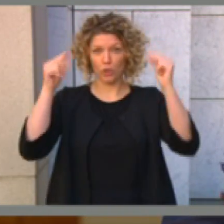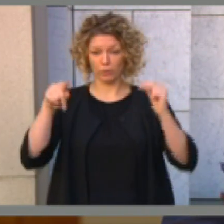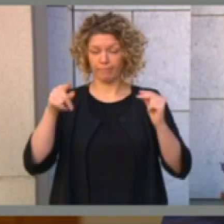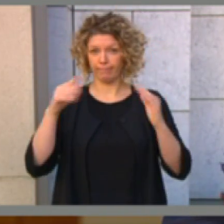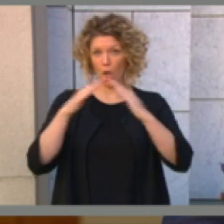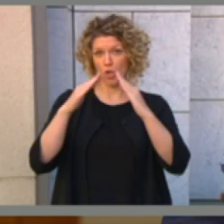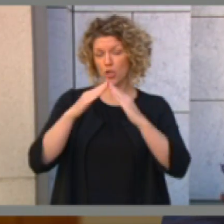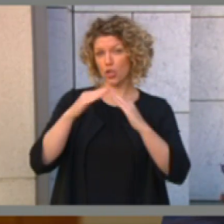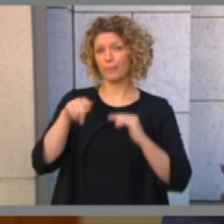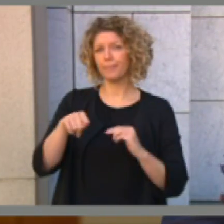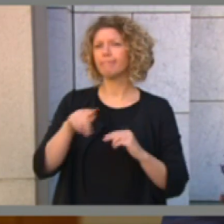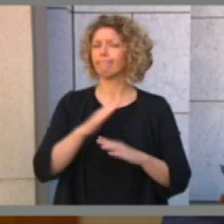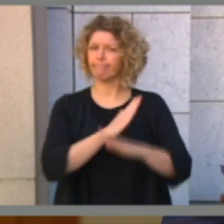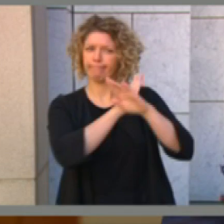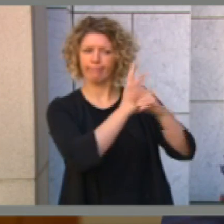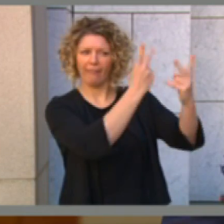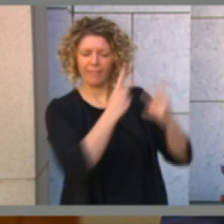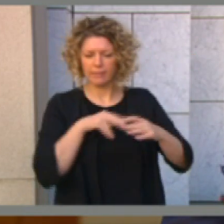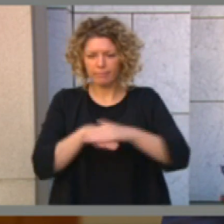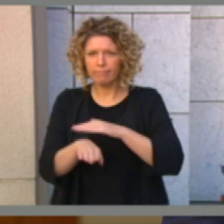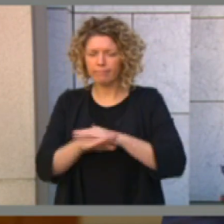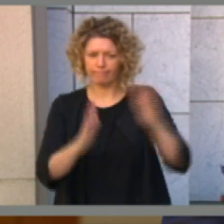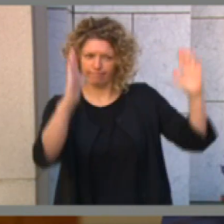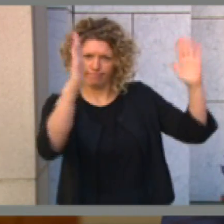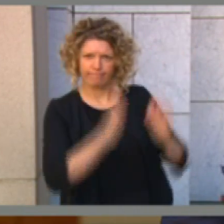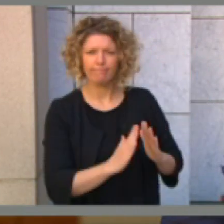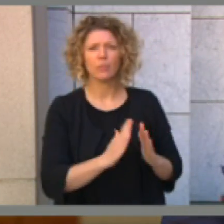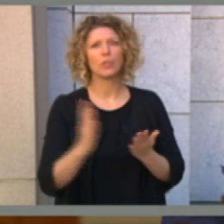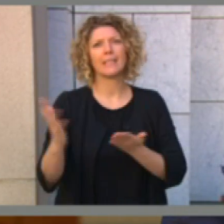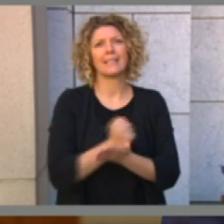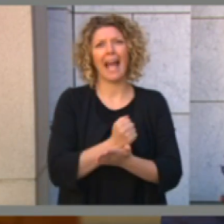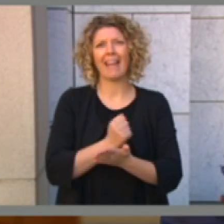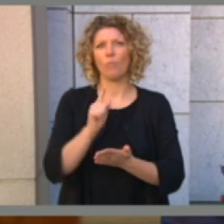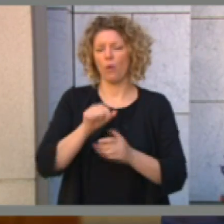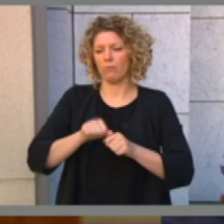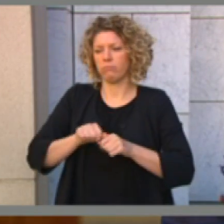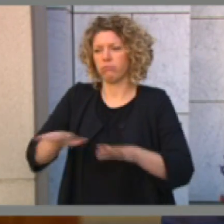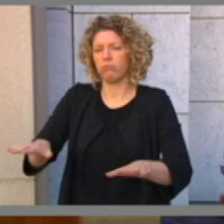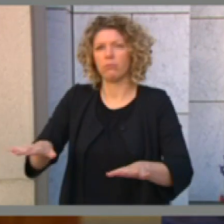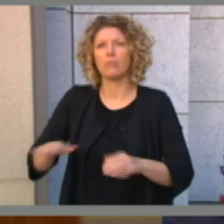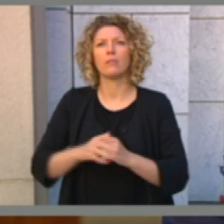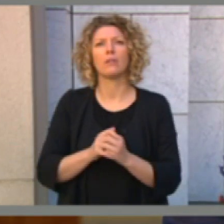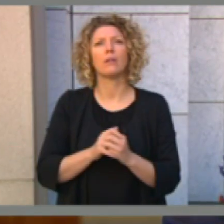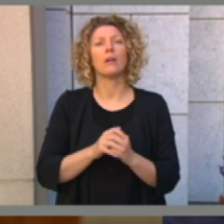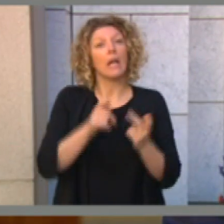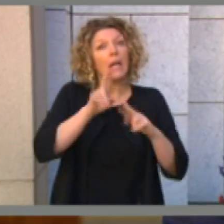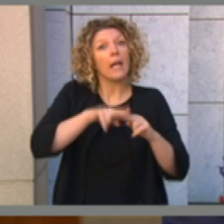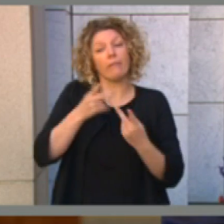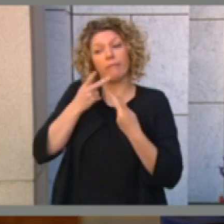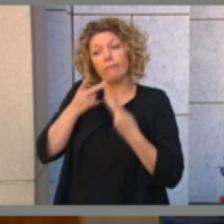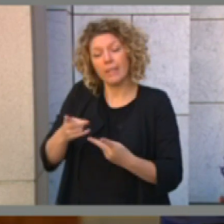following measures for restricting visits and visitors to reduce the risk of transmission to residents. Limiting visits to a short